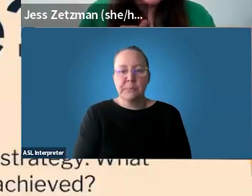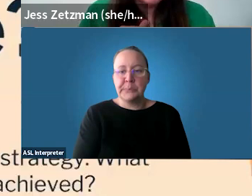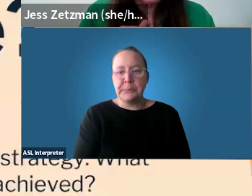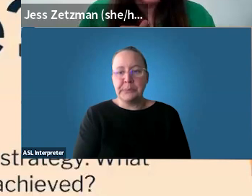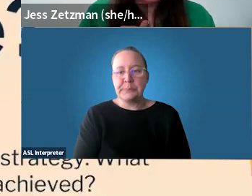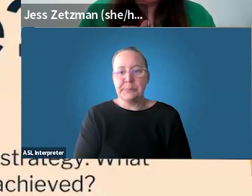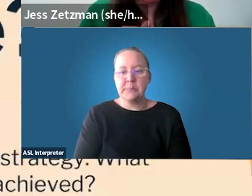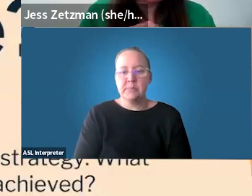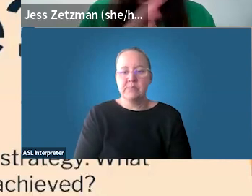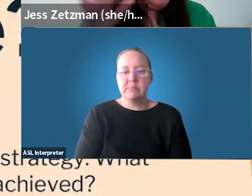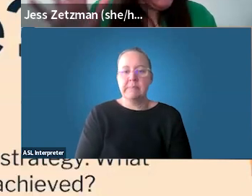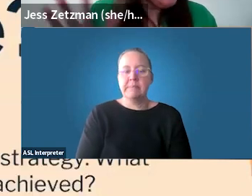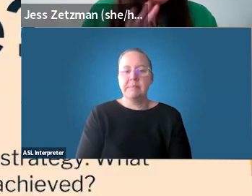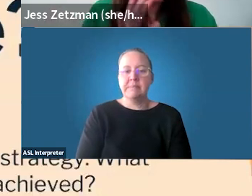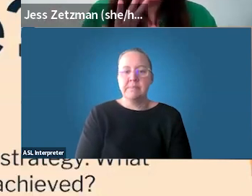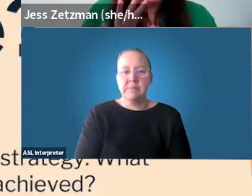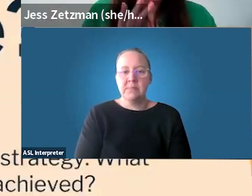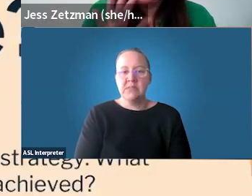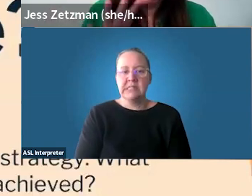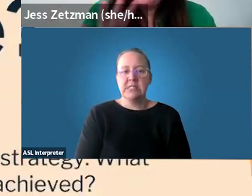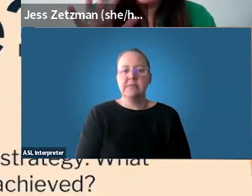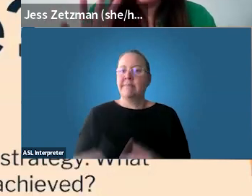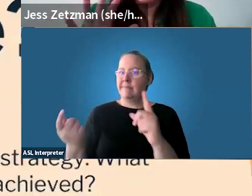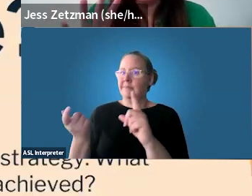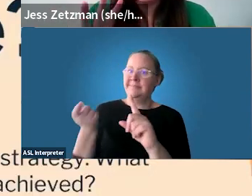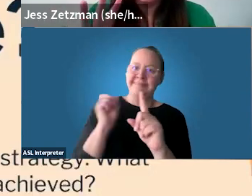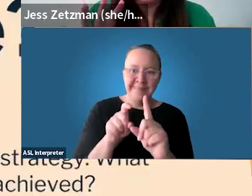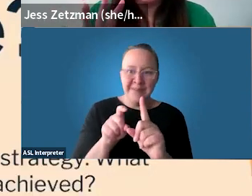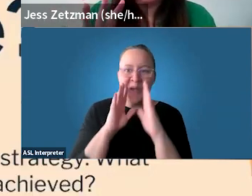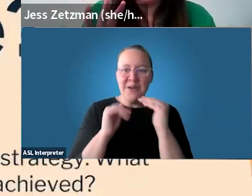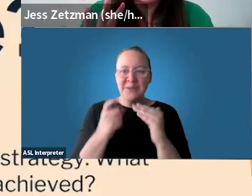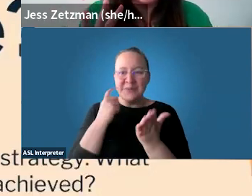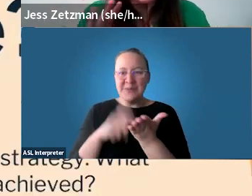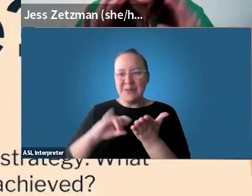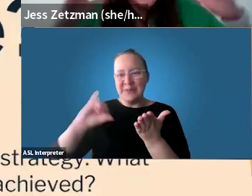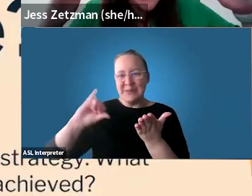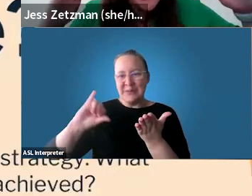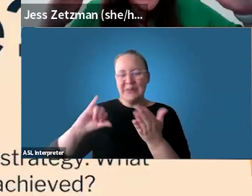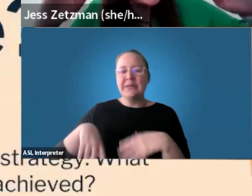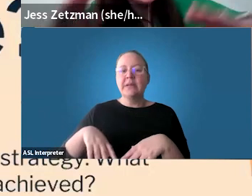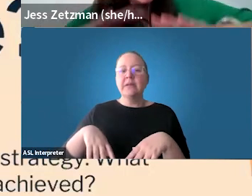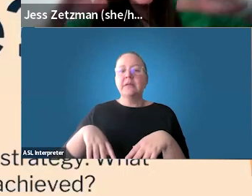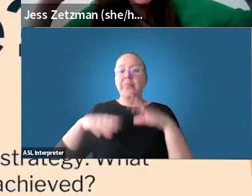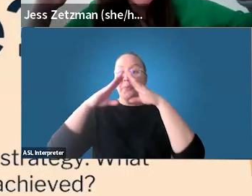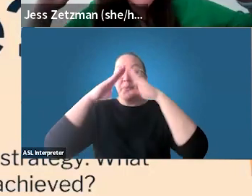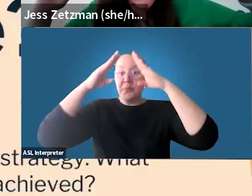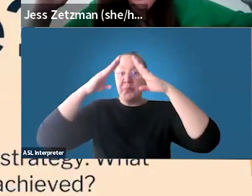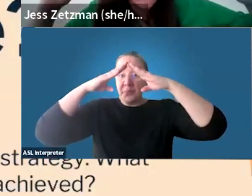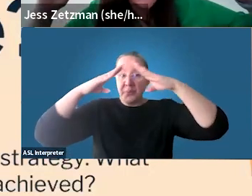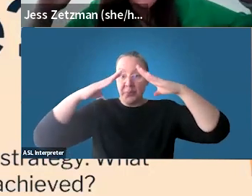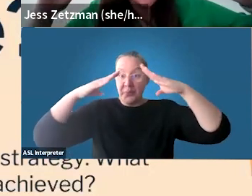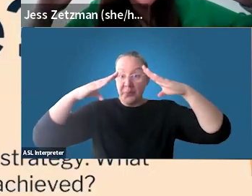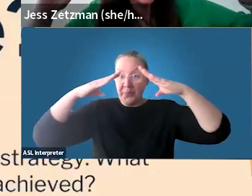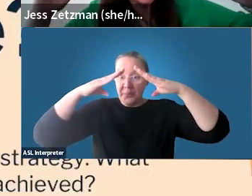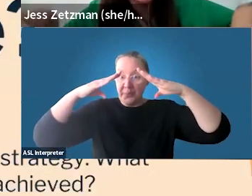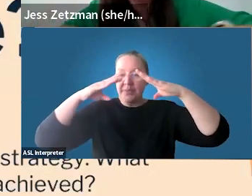So, there's coming back to this, hopefully you're starting to see here the roof, our narrative North Star,